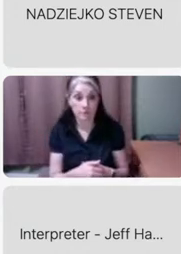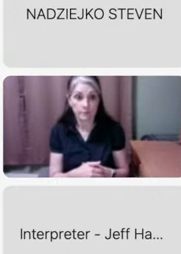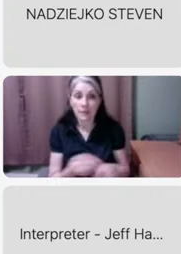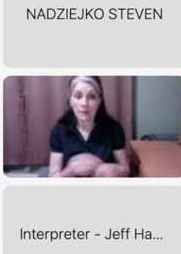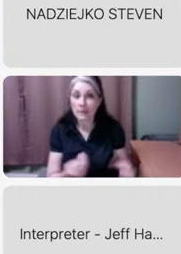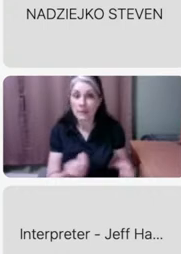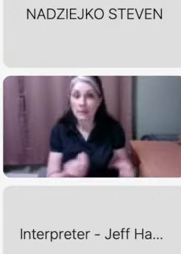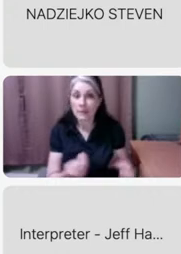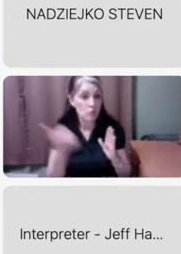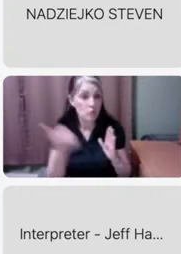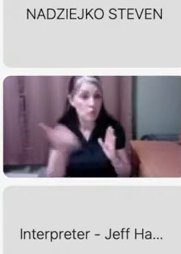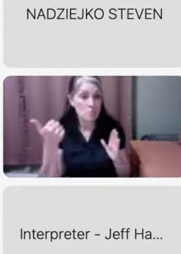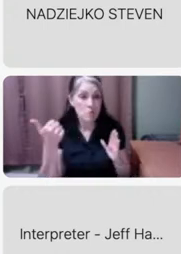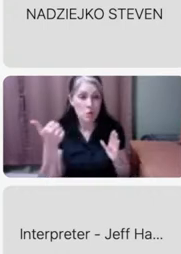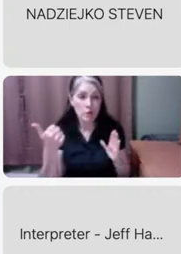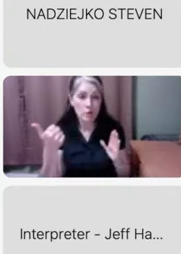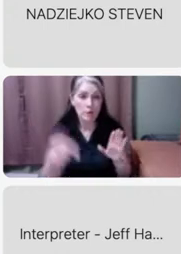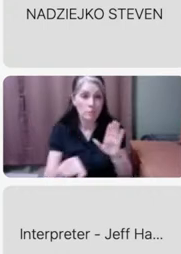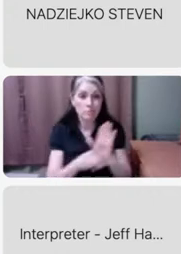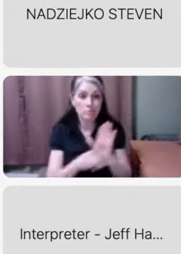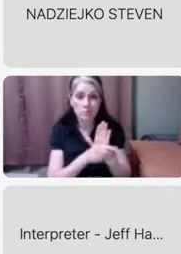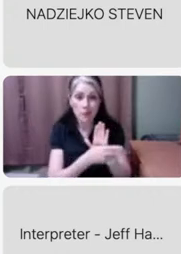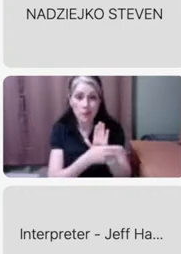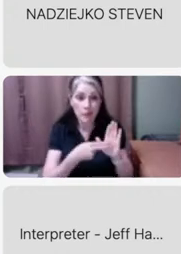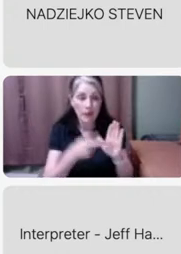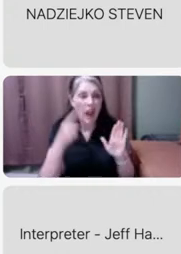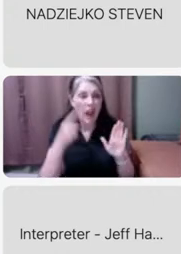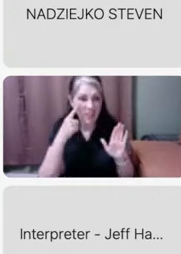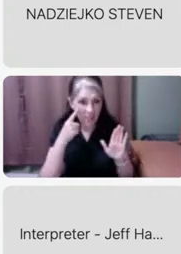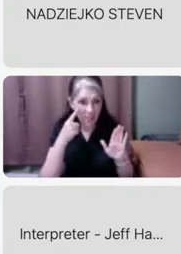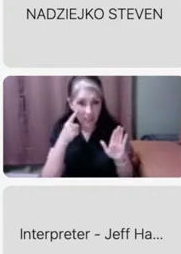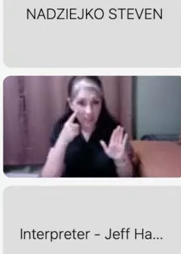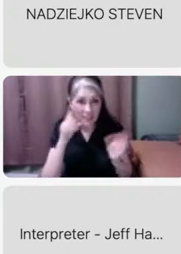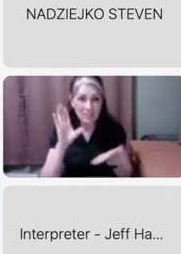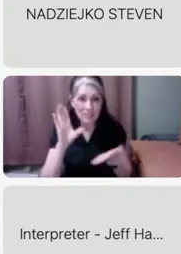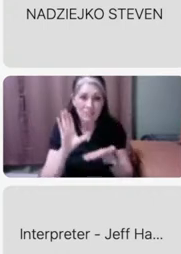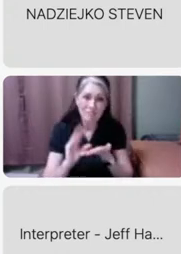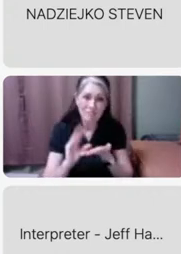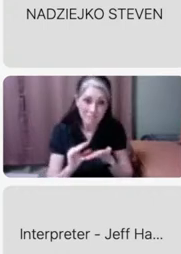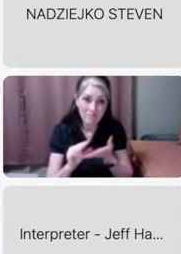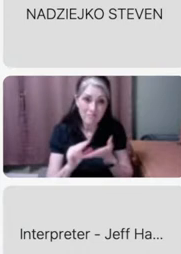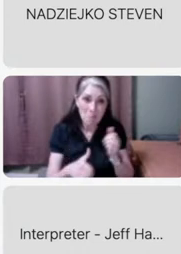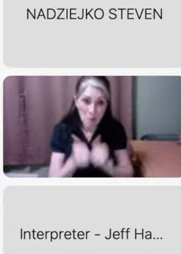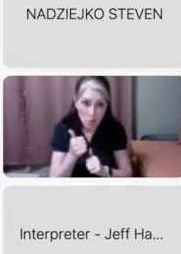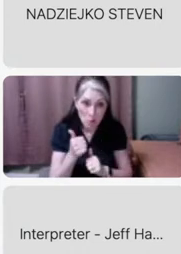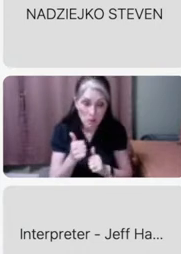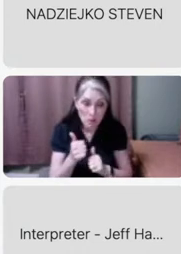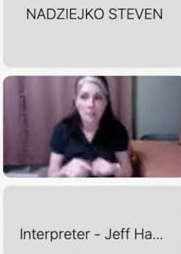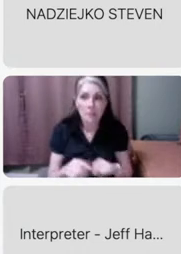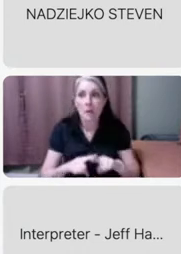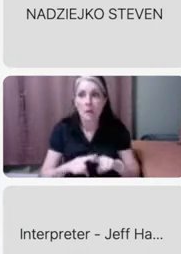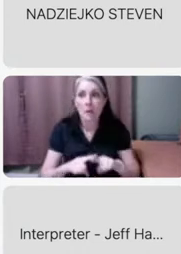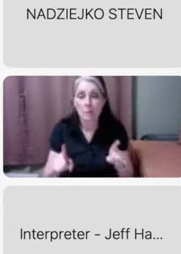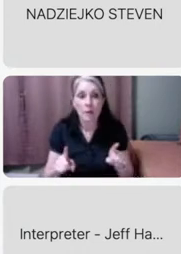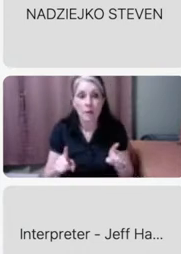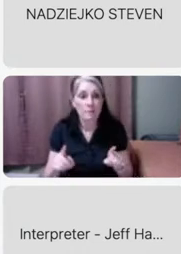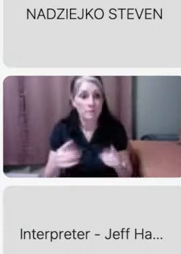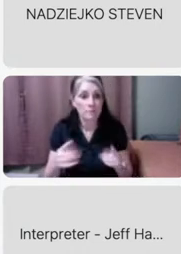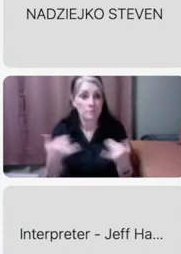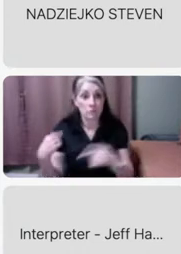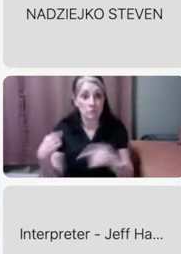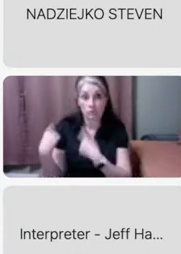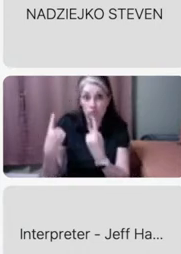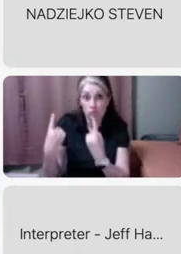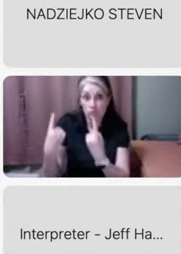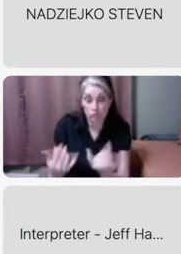has to go away and i think it is i think it has to some to a large degree it has uh fast forward to today we've talked